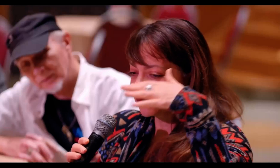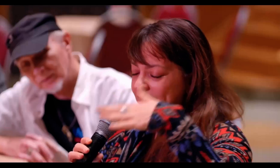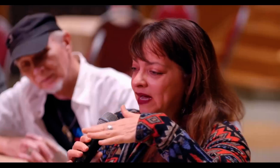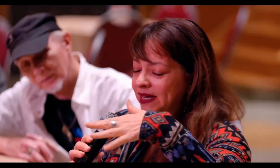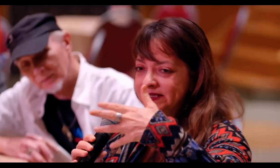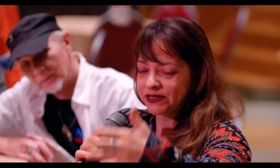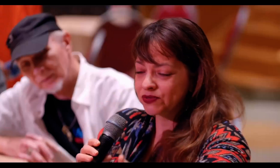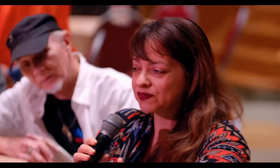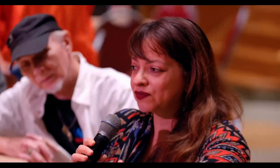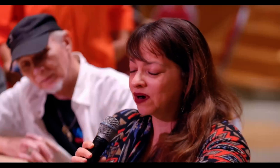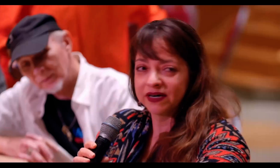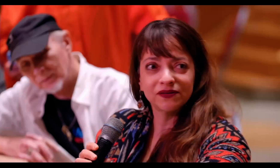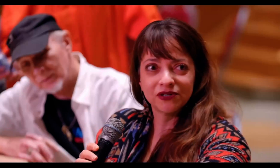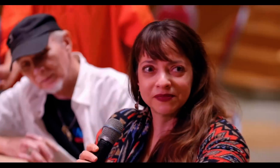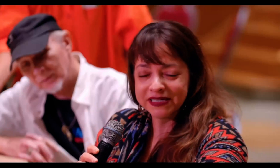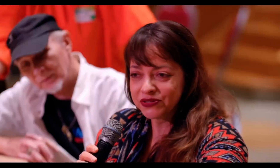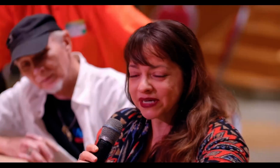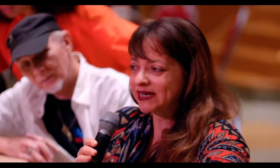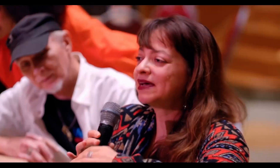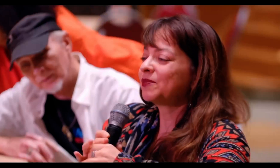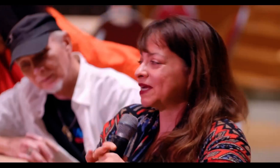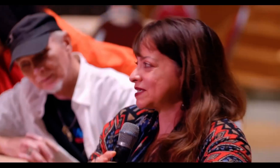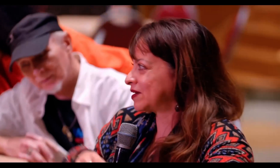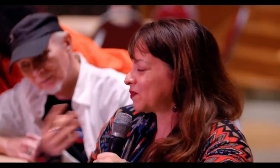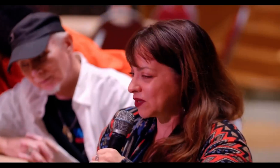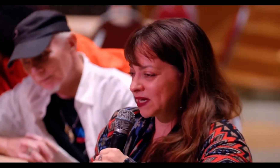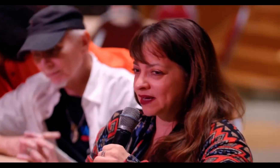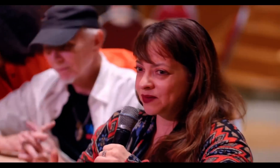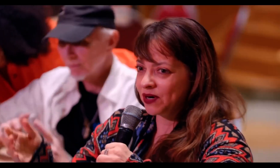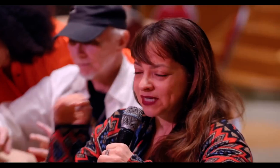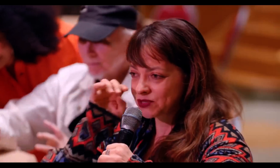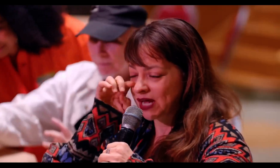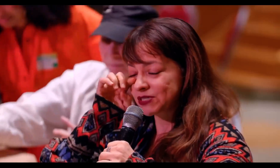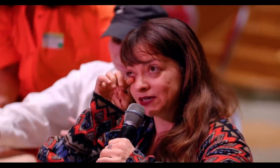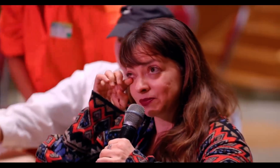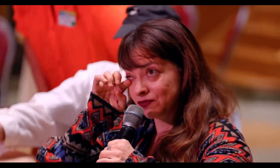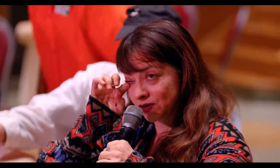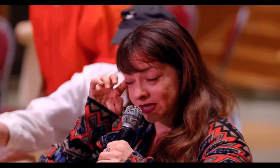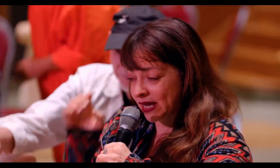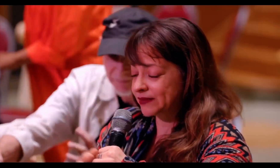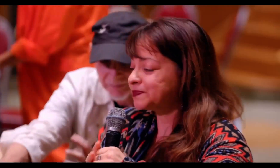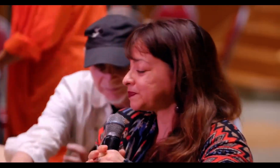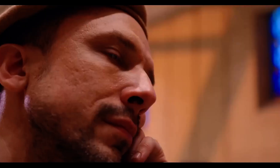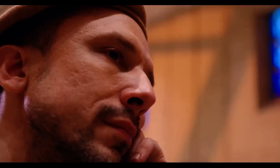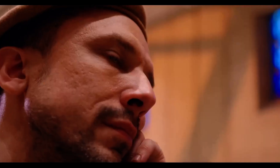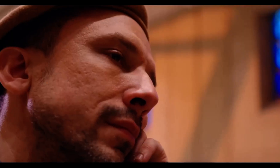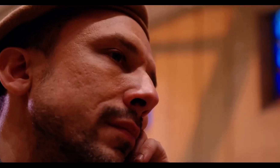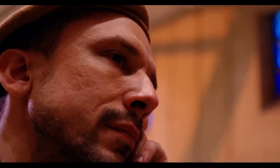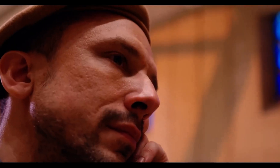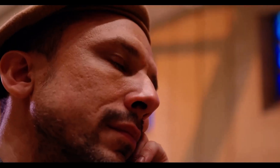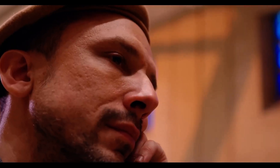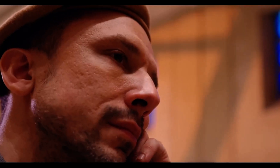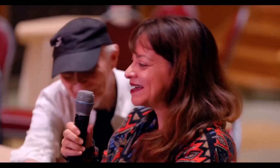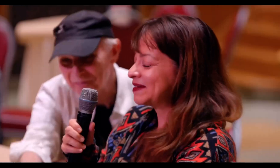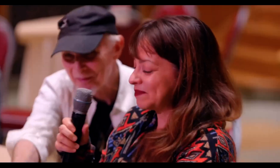I'm like, oh my God, I didn't use it for art. What am I doing? But I started working and got a part-time job. I started performing again. Thank